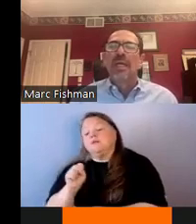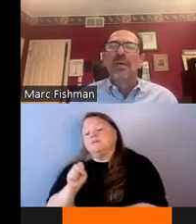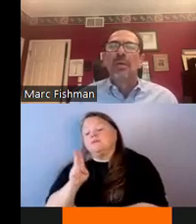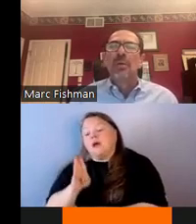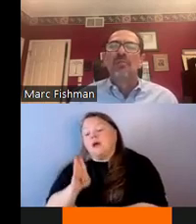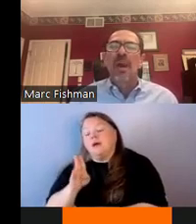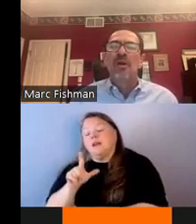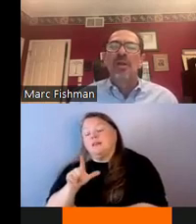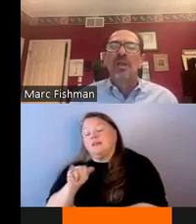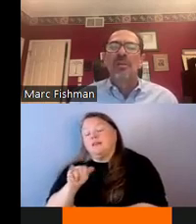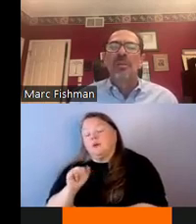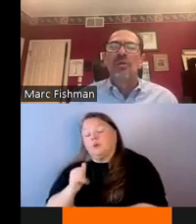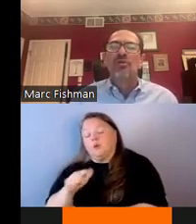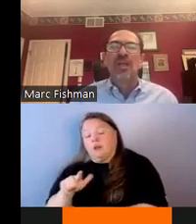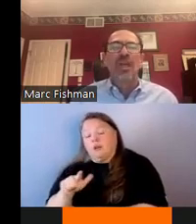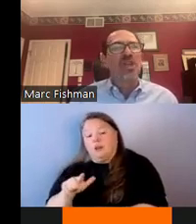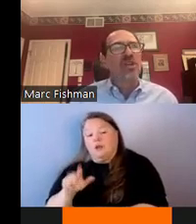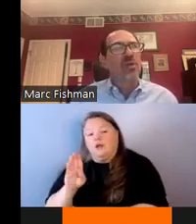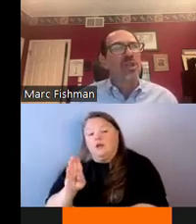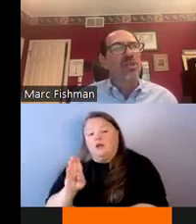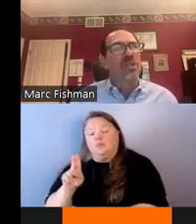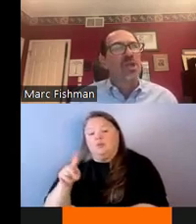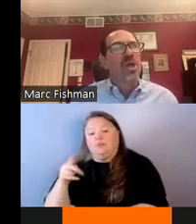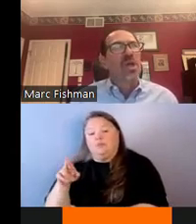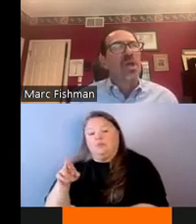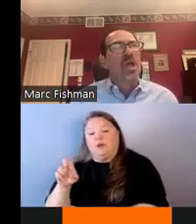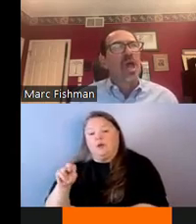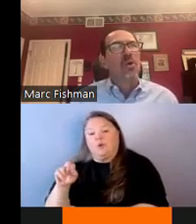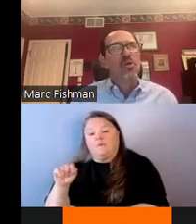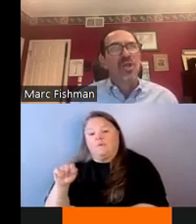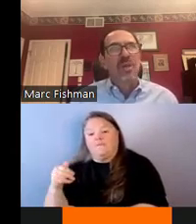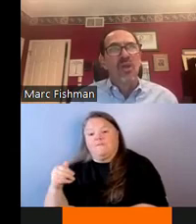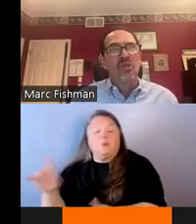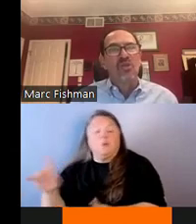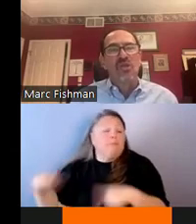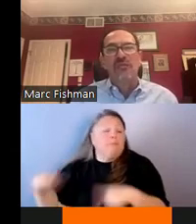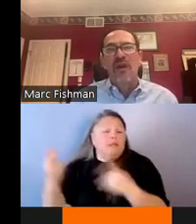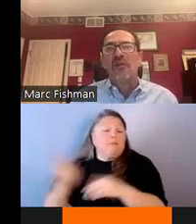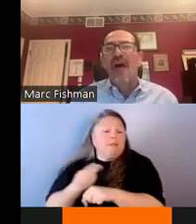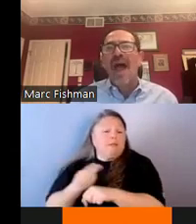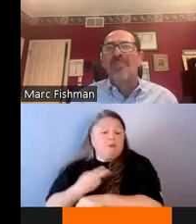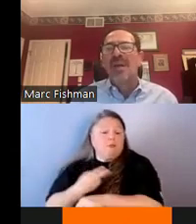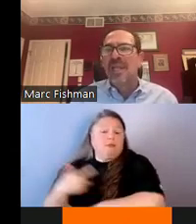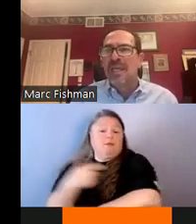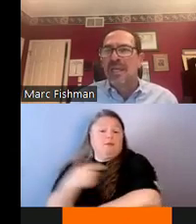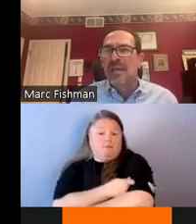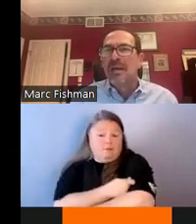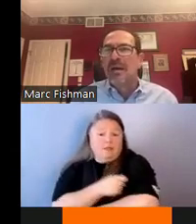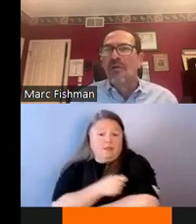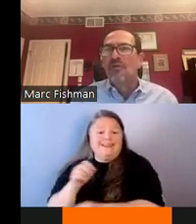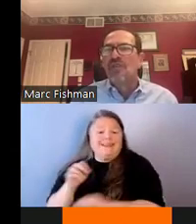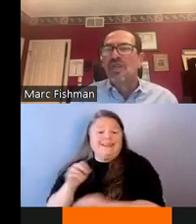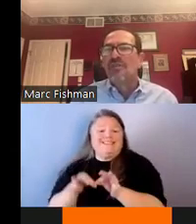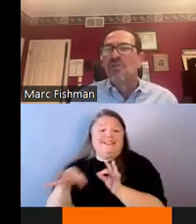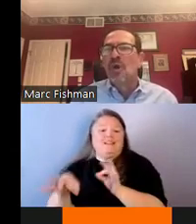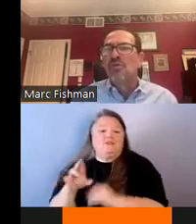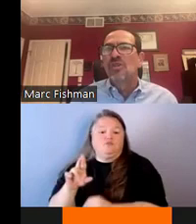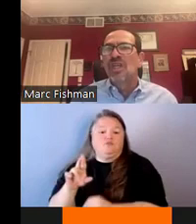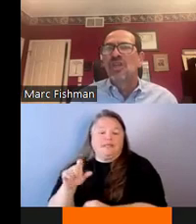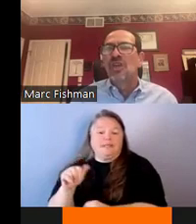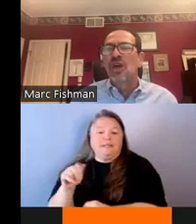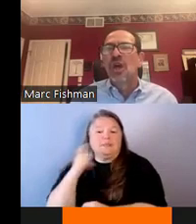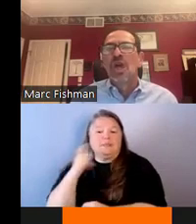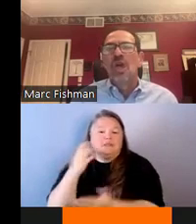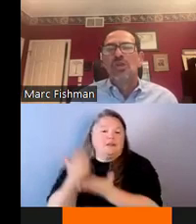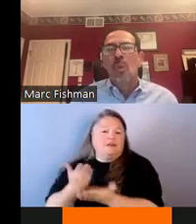buprenorphine. We've primarily been using extended release MOUD because the verifiability of receiving the